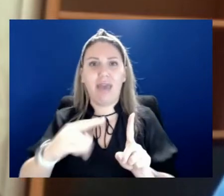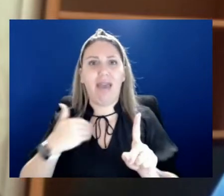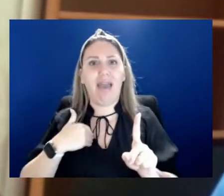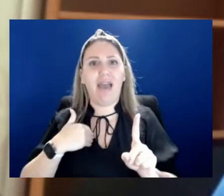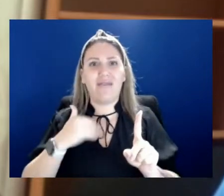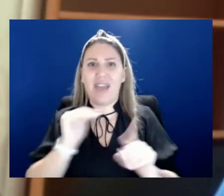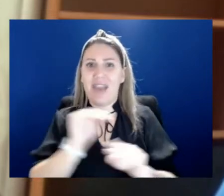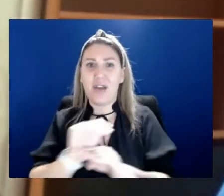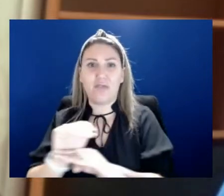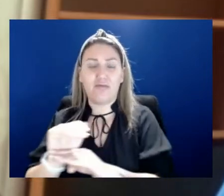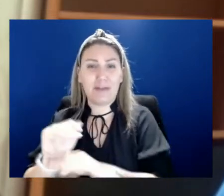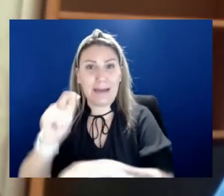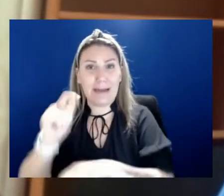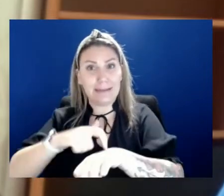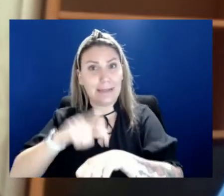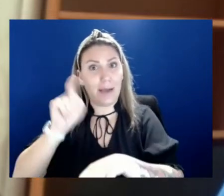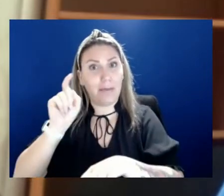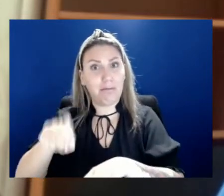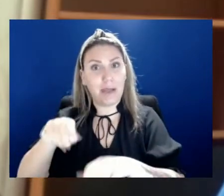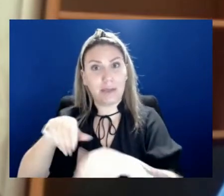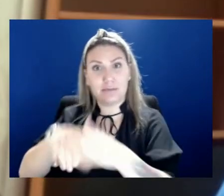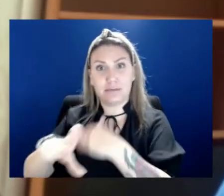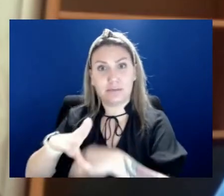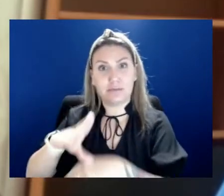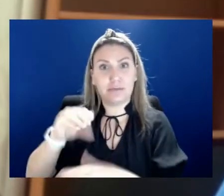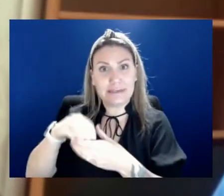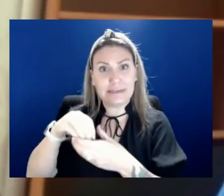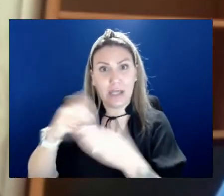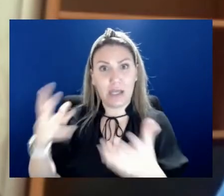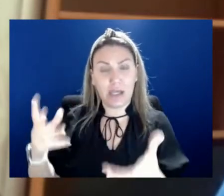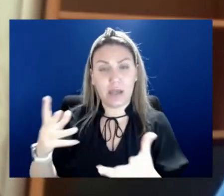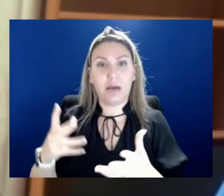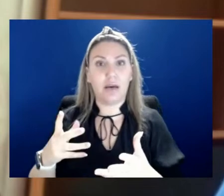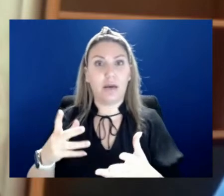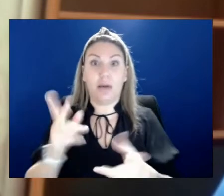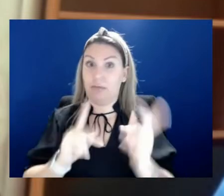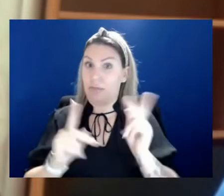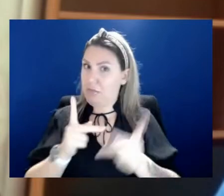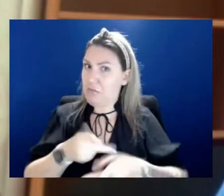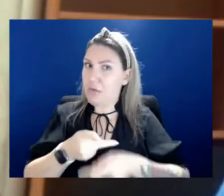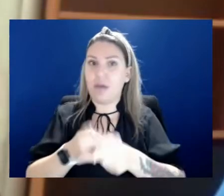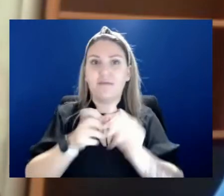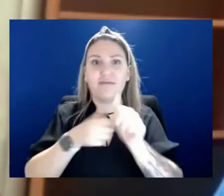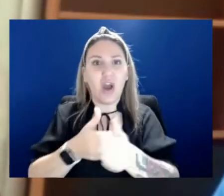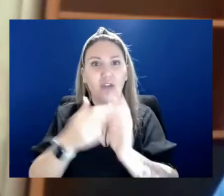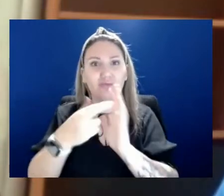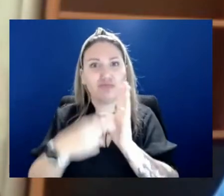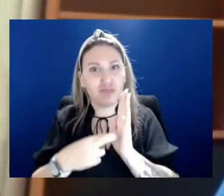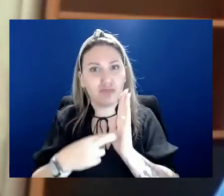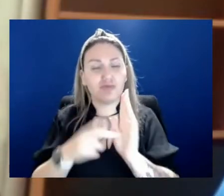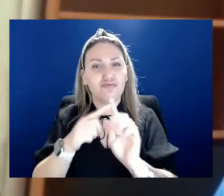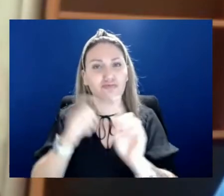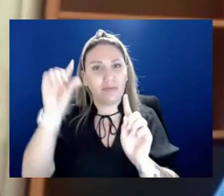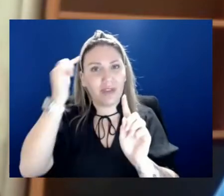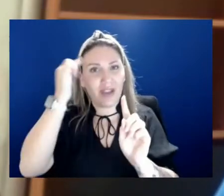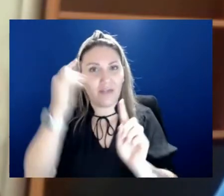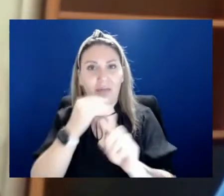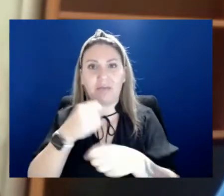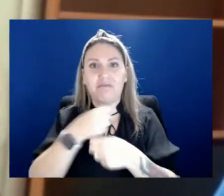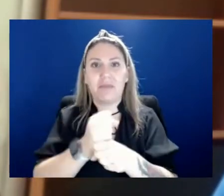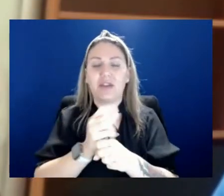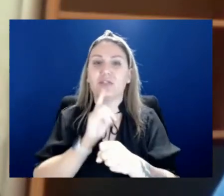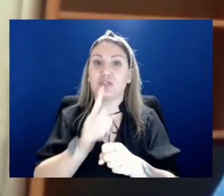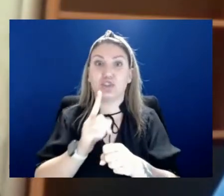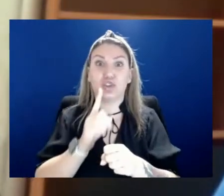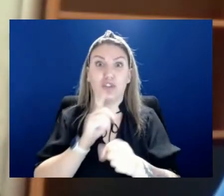night. And people are very careful to follow the rules and to make sure they're off the